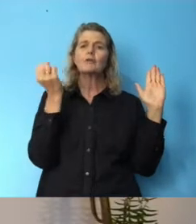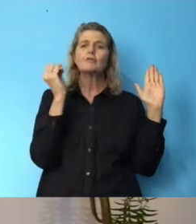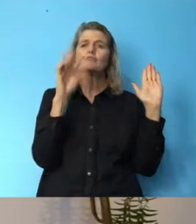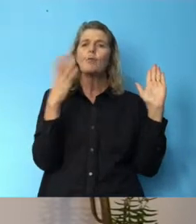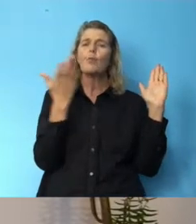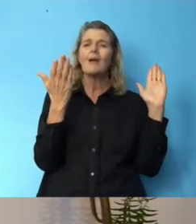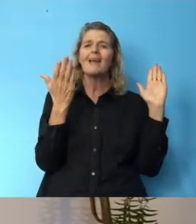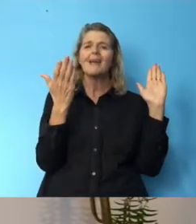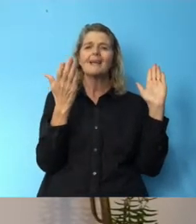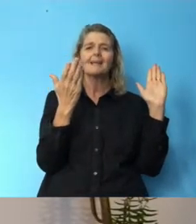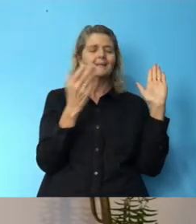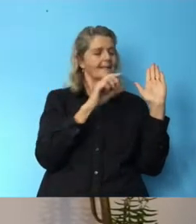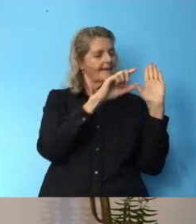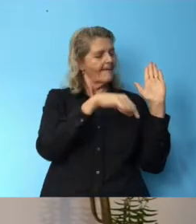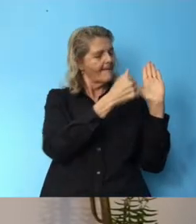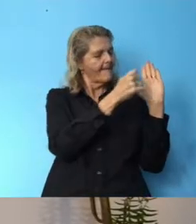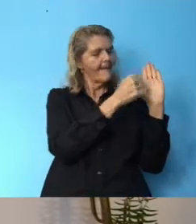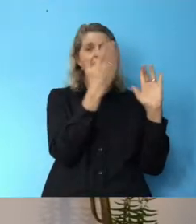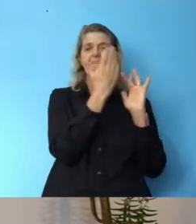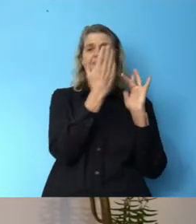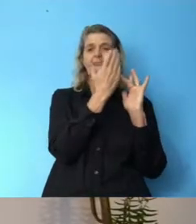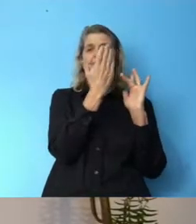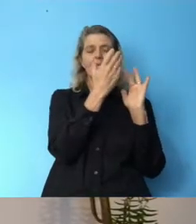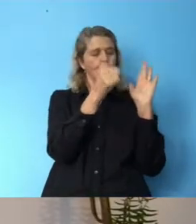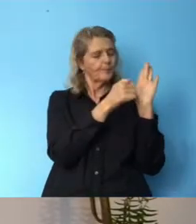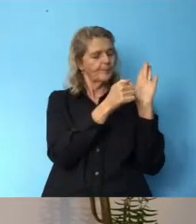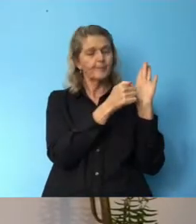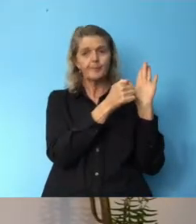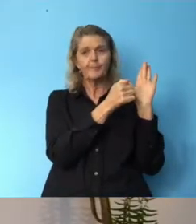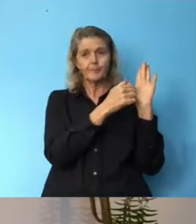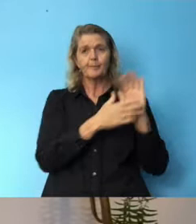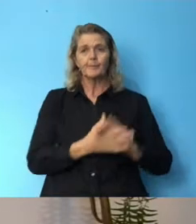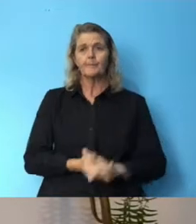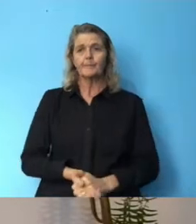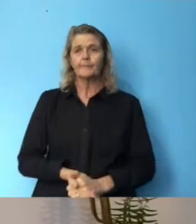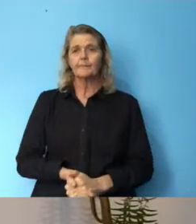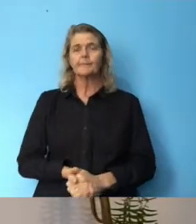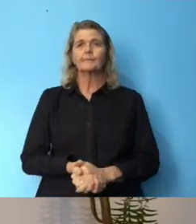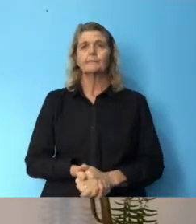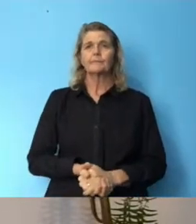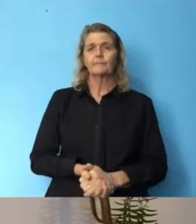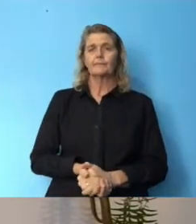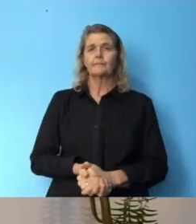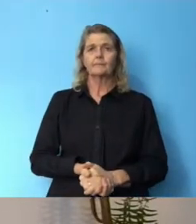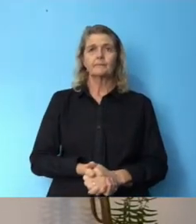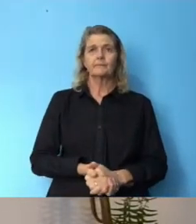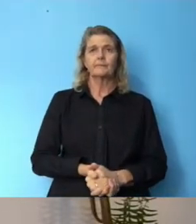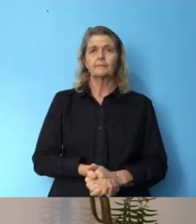Might need a tiny bit more yellow. Whoa, maybe not that much yellow.